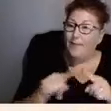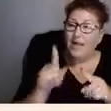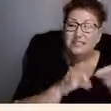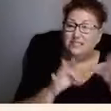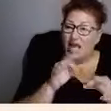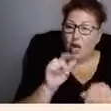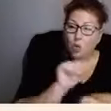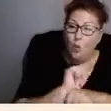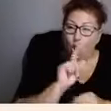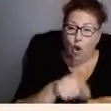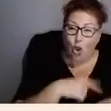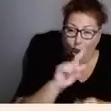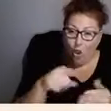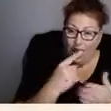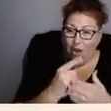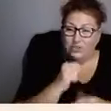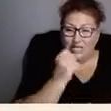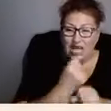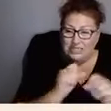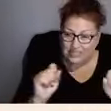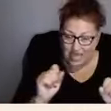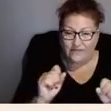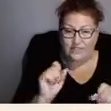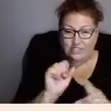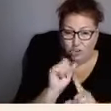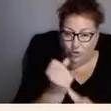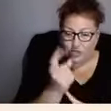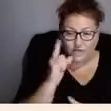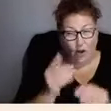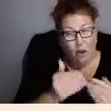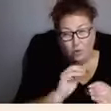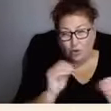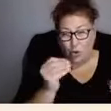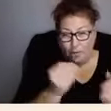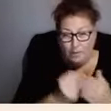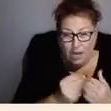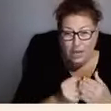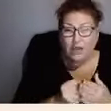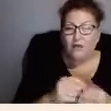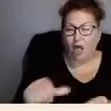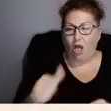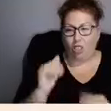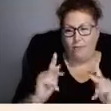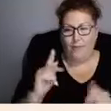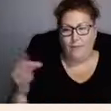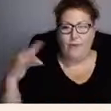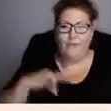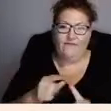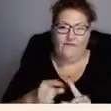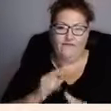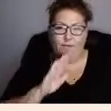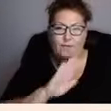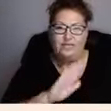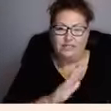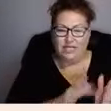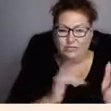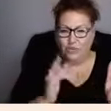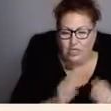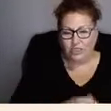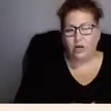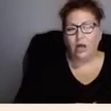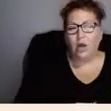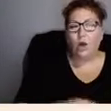unsafe conditions for almost no money, while others benefited from his exploitation. One day, while looking for